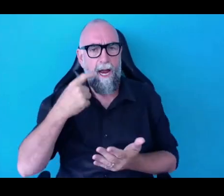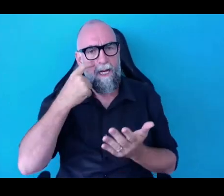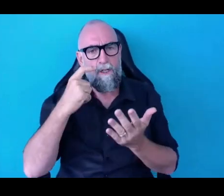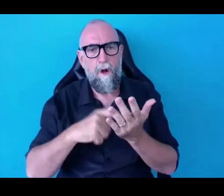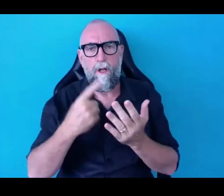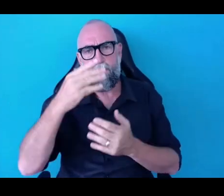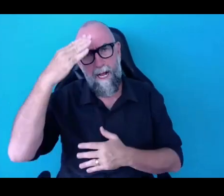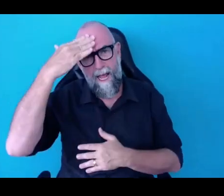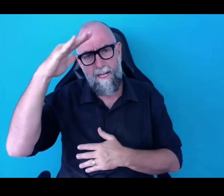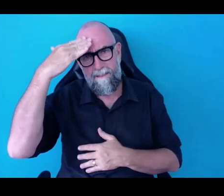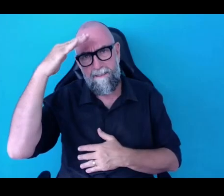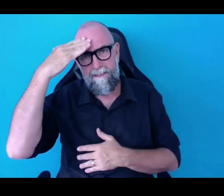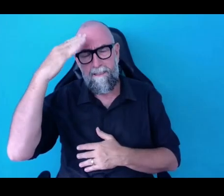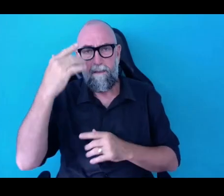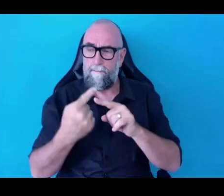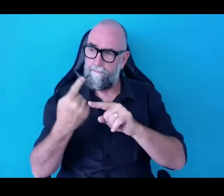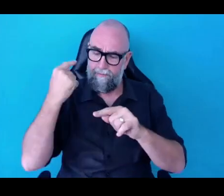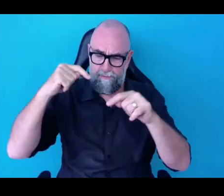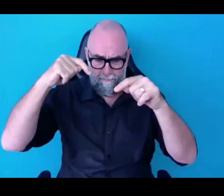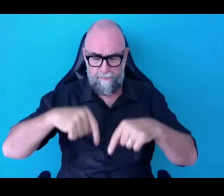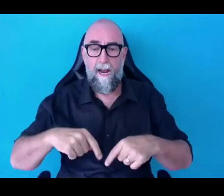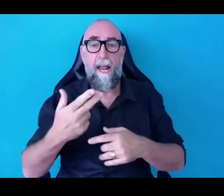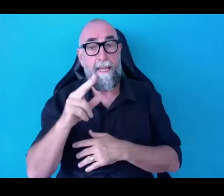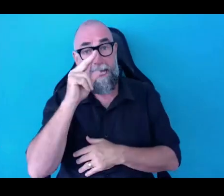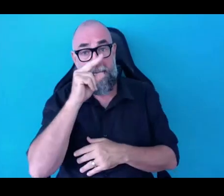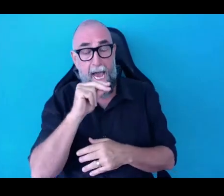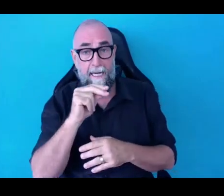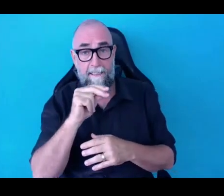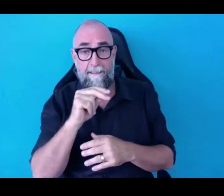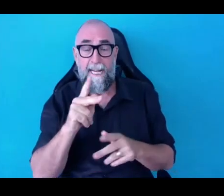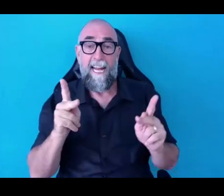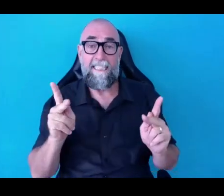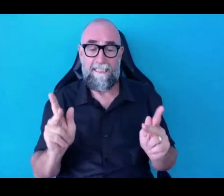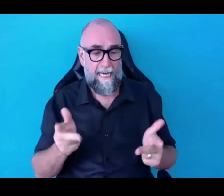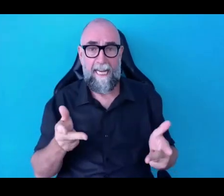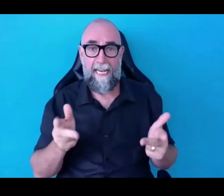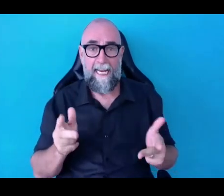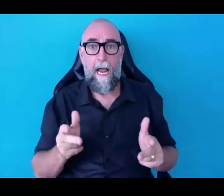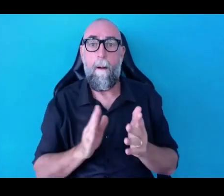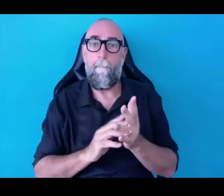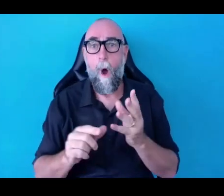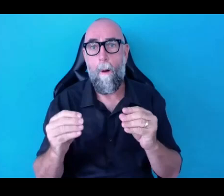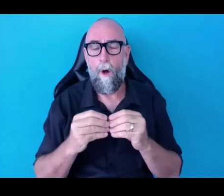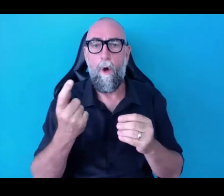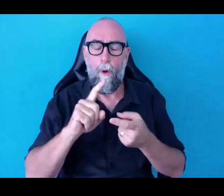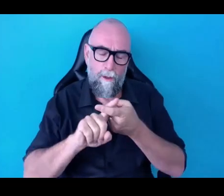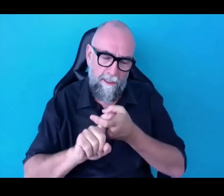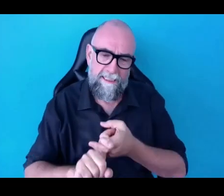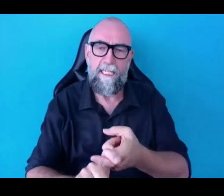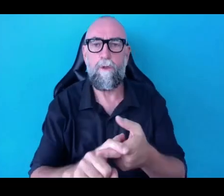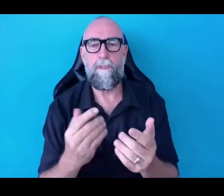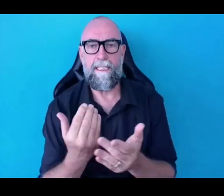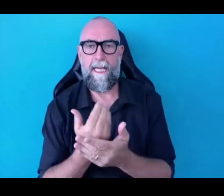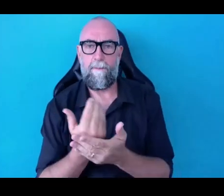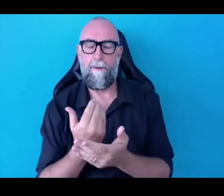deadly mob who continue to carry the flame of our ancestors with them. Thank you to Brother Paul House for taking the time to come and officially